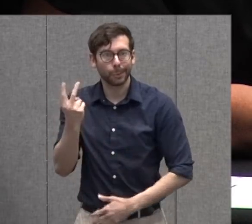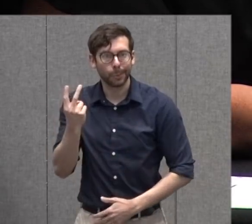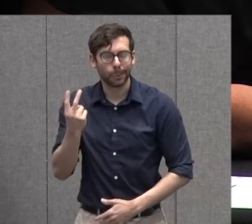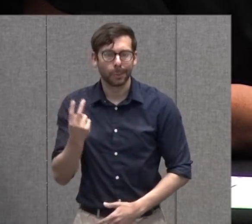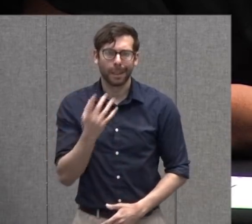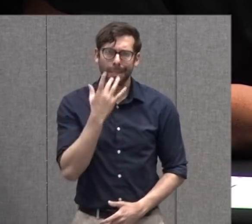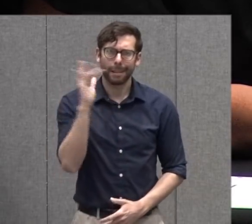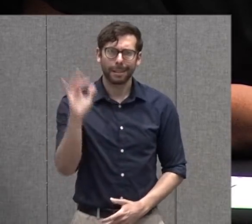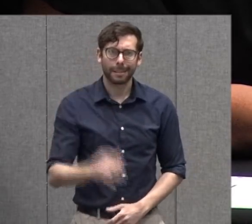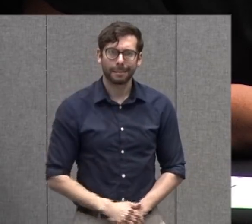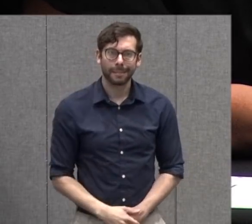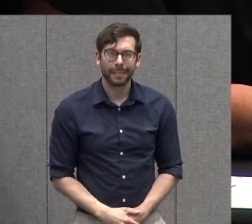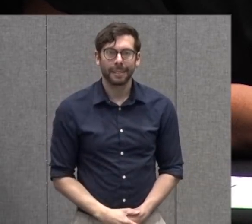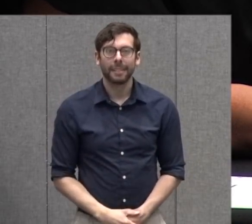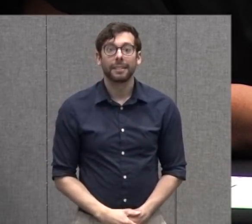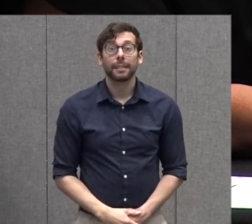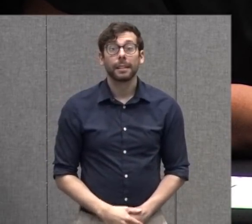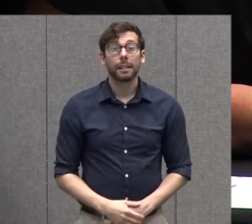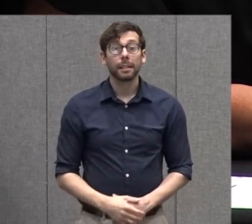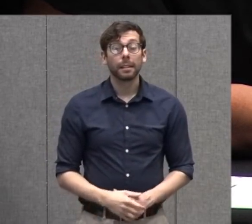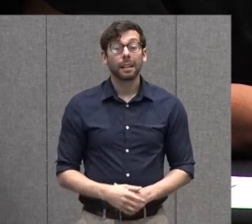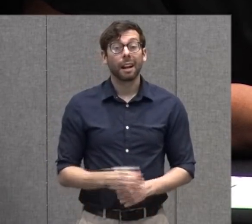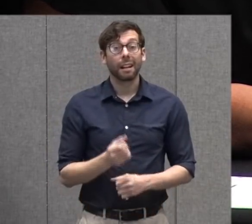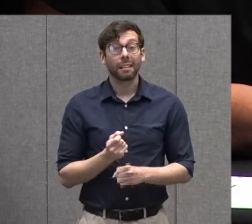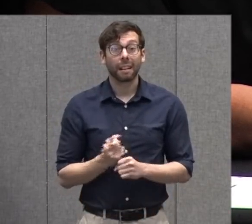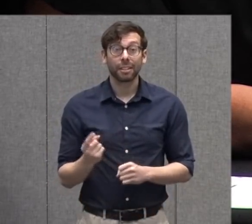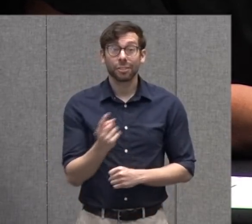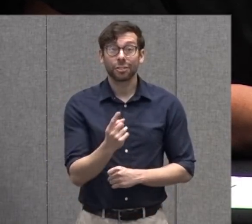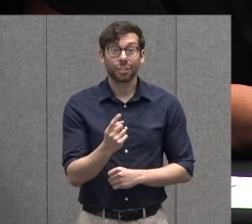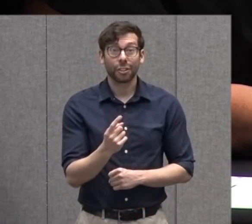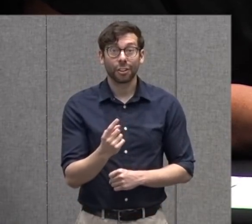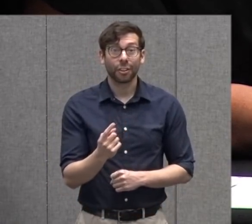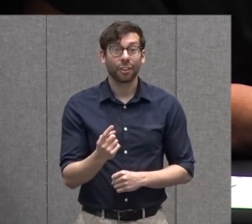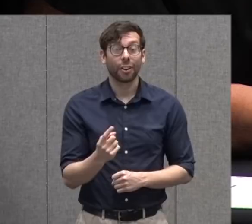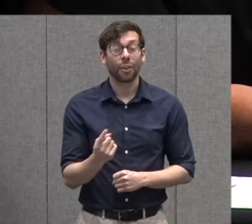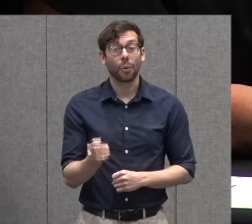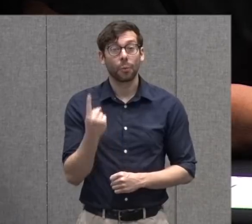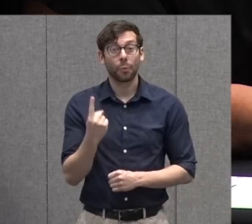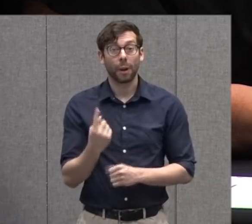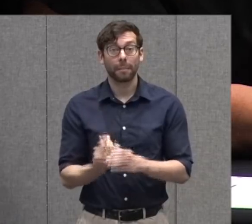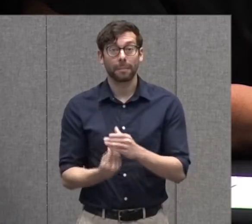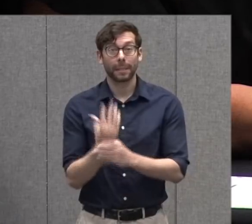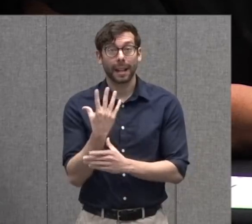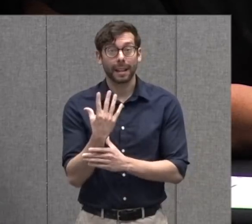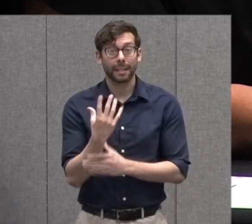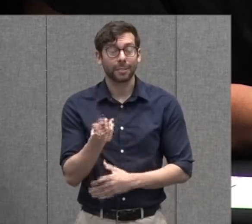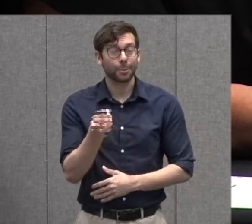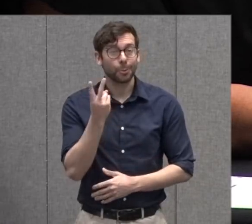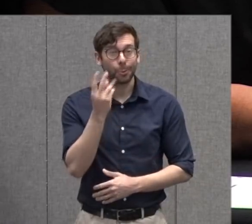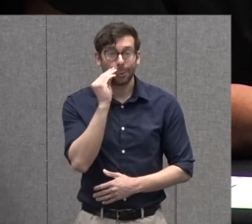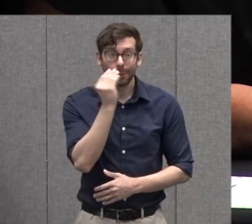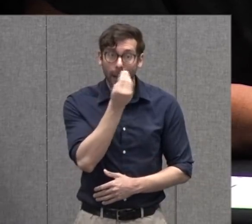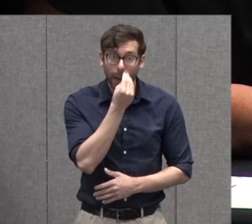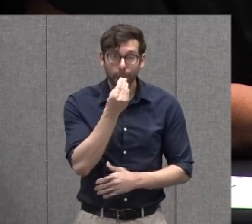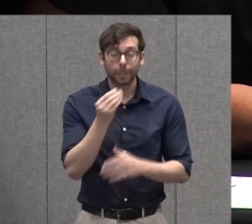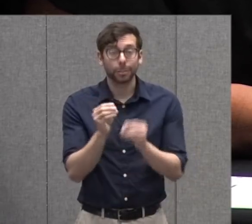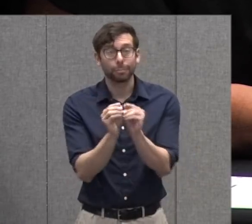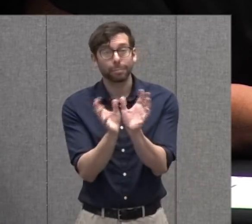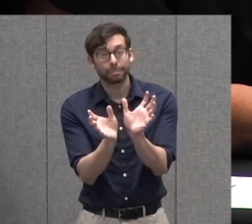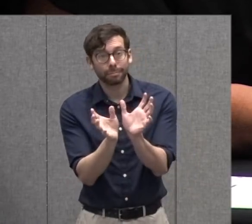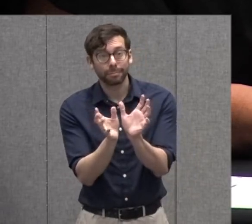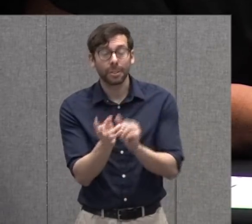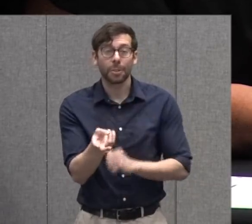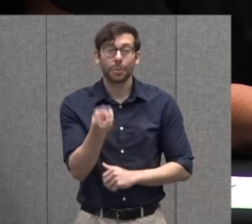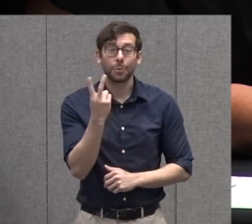Once again, in the year after this, 1 plant came up, 2 flowers bloomed, and 2 fruits grew.